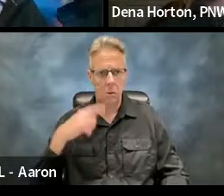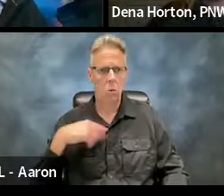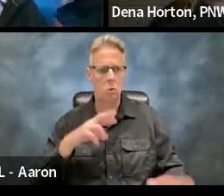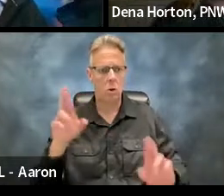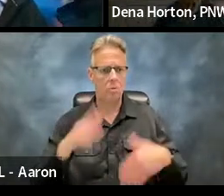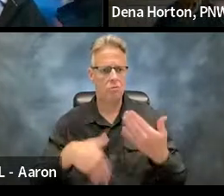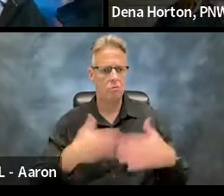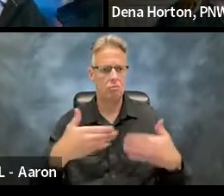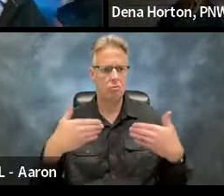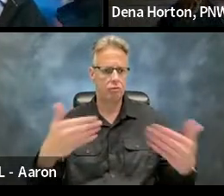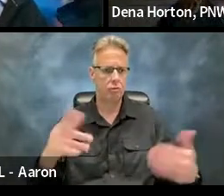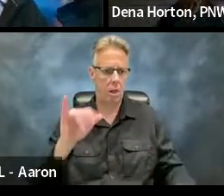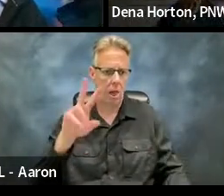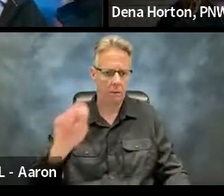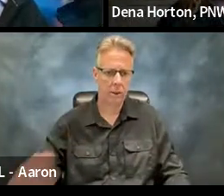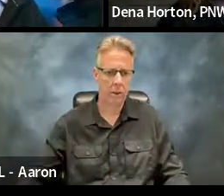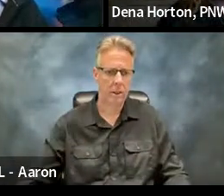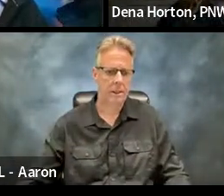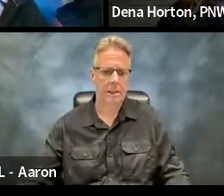To go live.